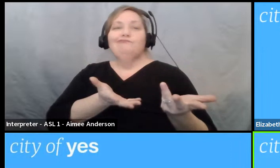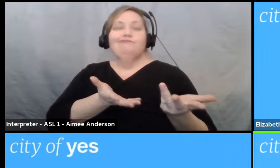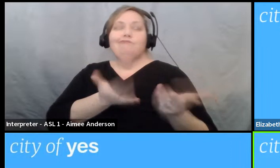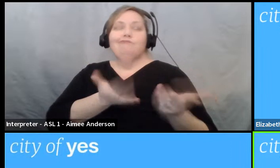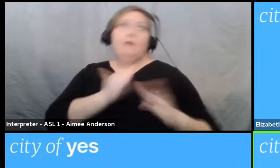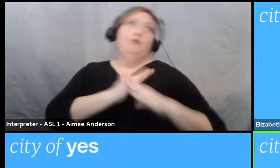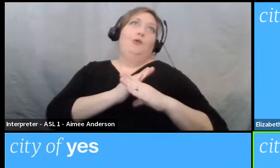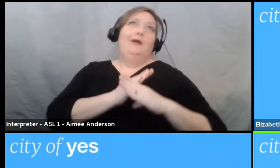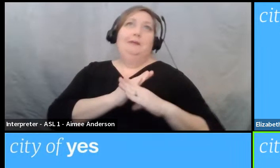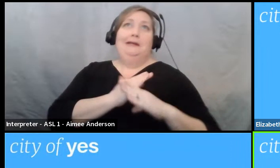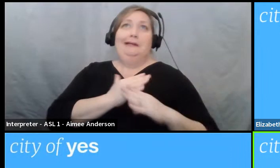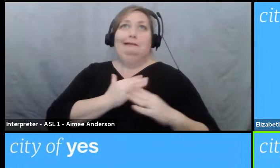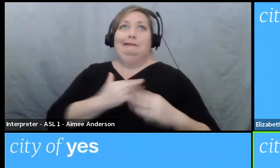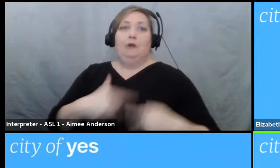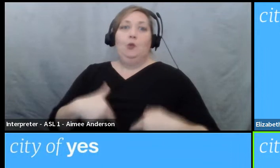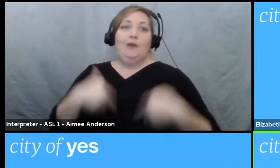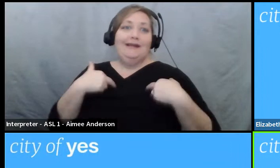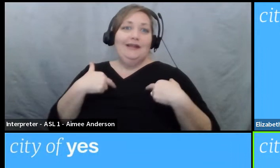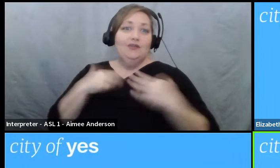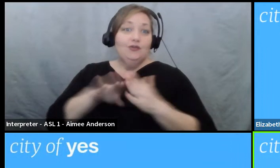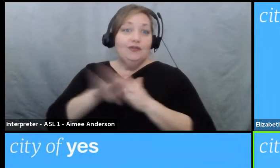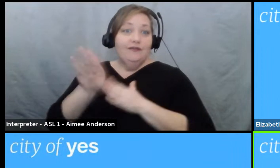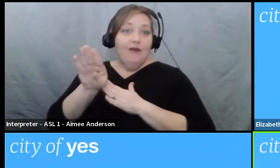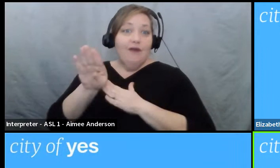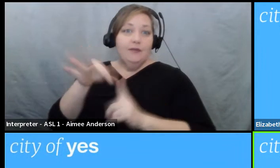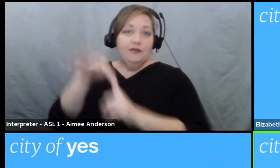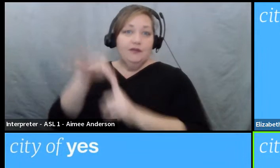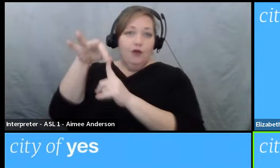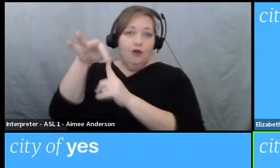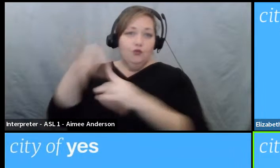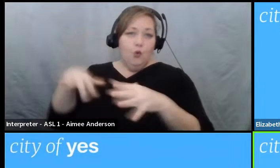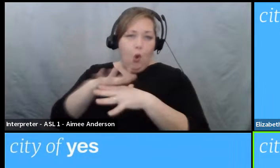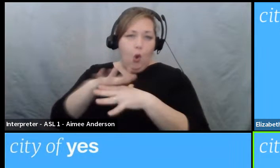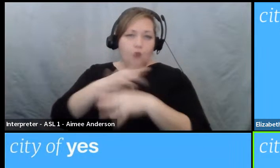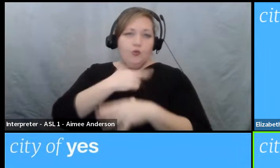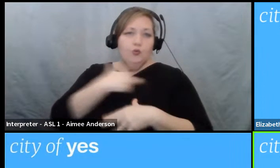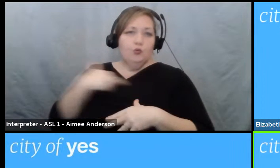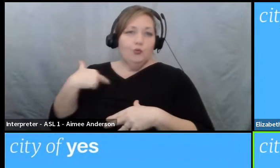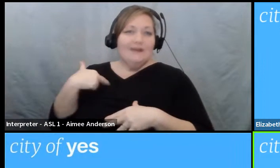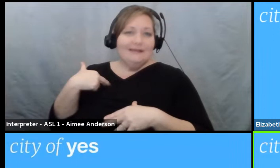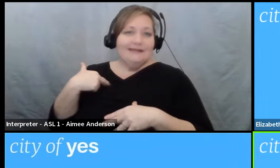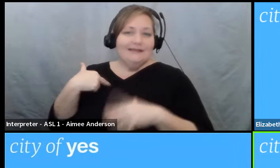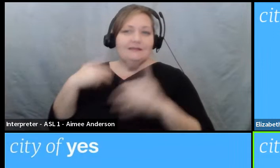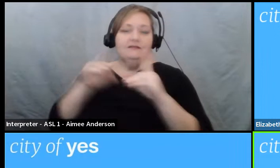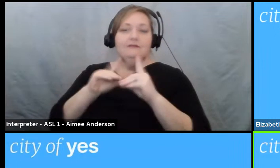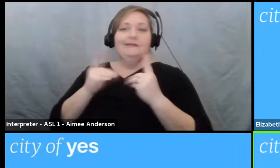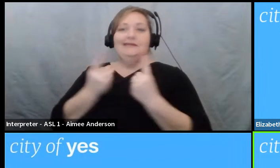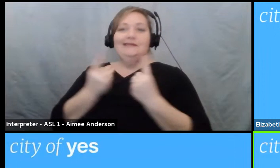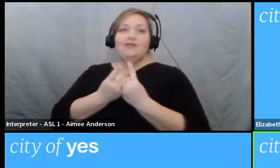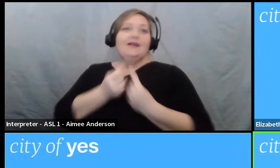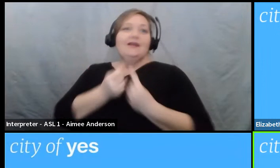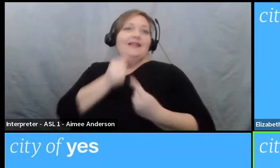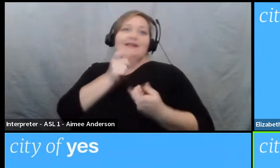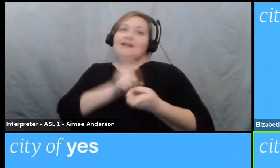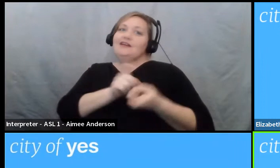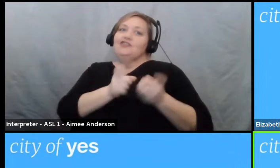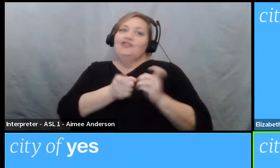prohibit residential development in special coastal risk districts. This would not change that at